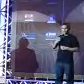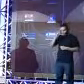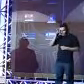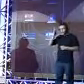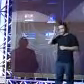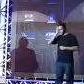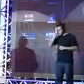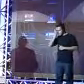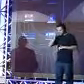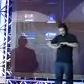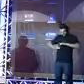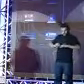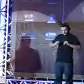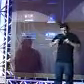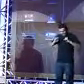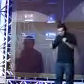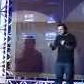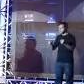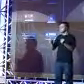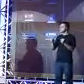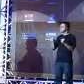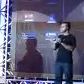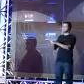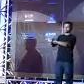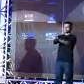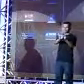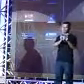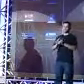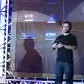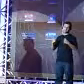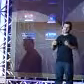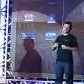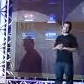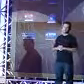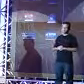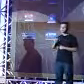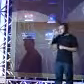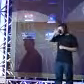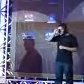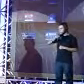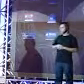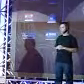What it omitted was learning to care for the planet.